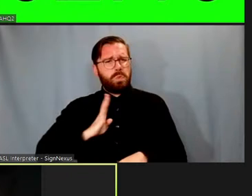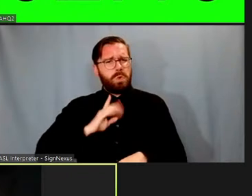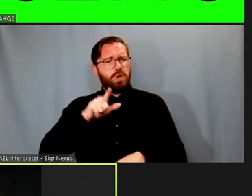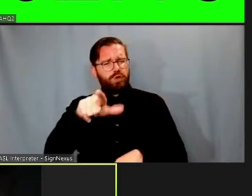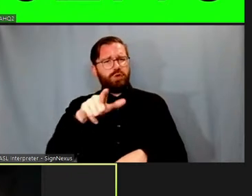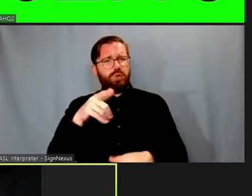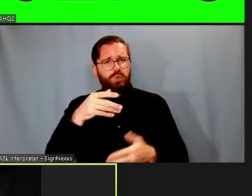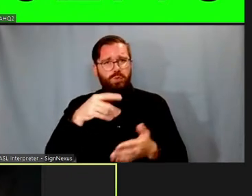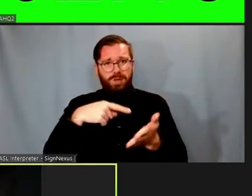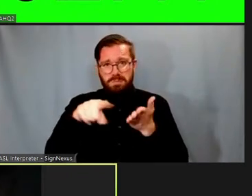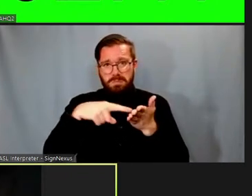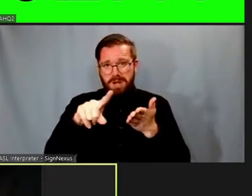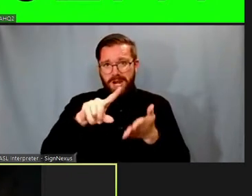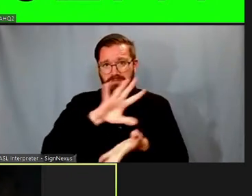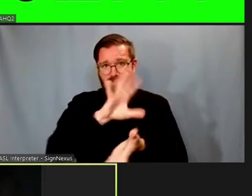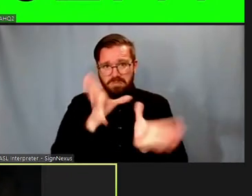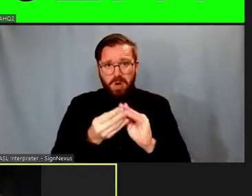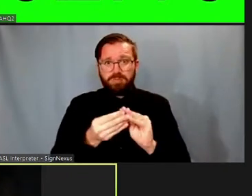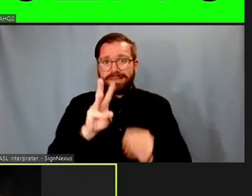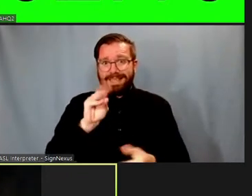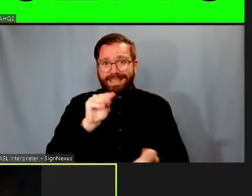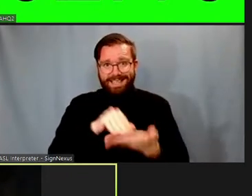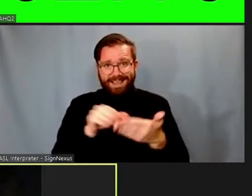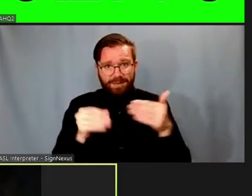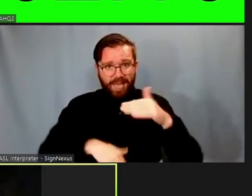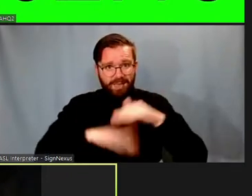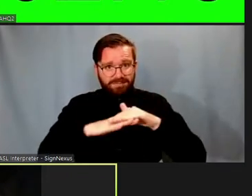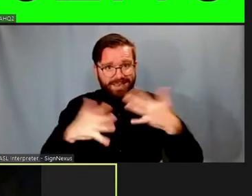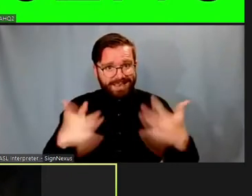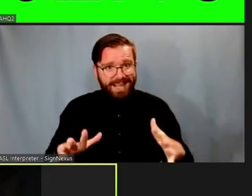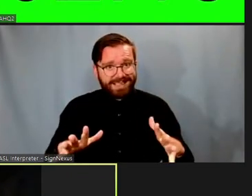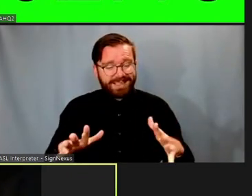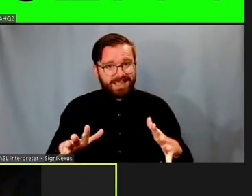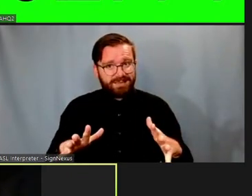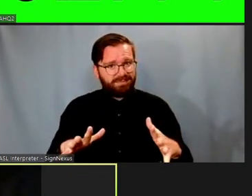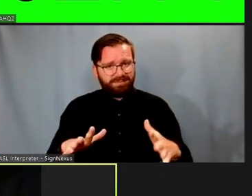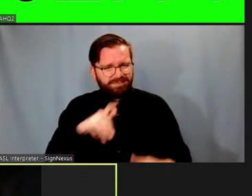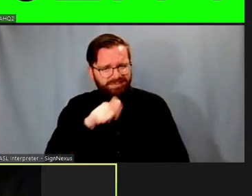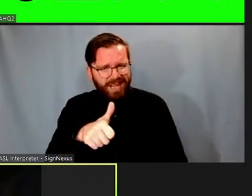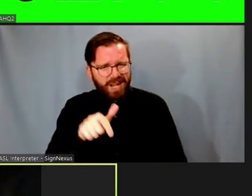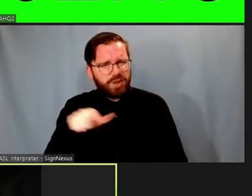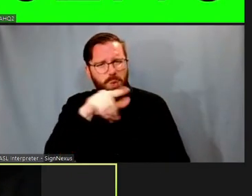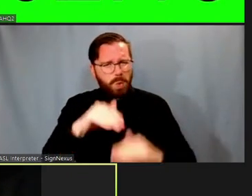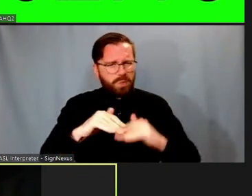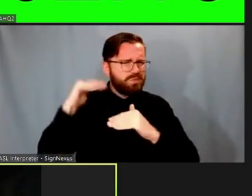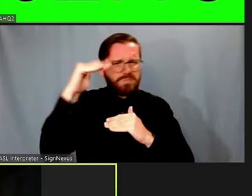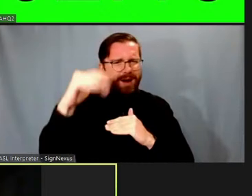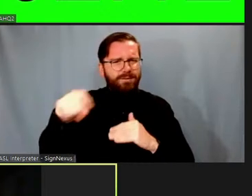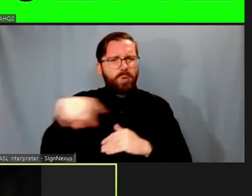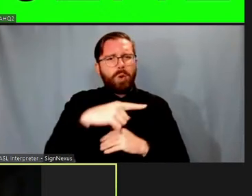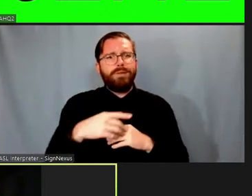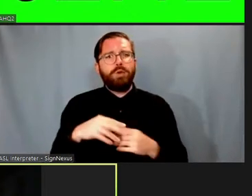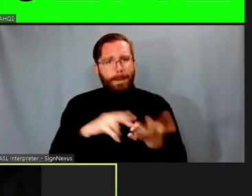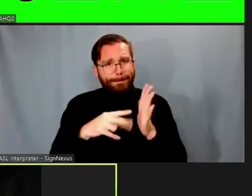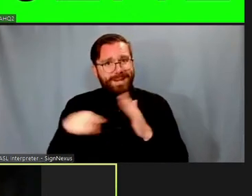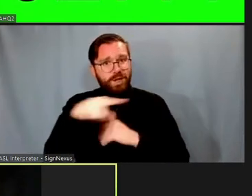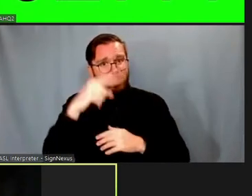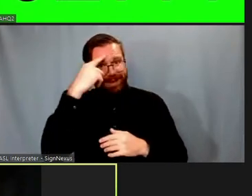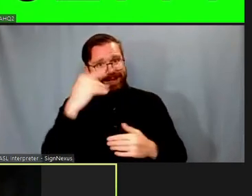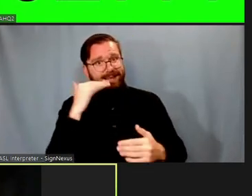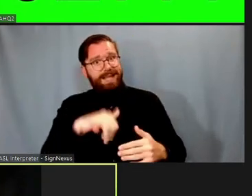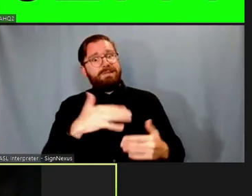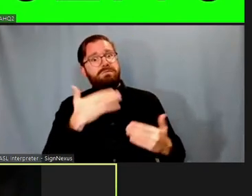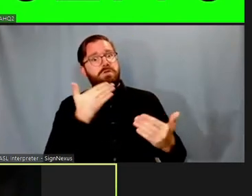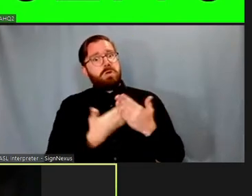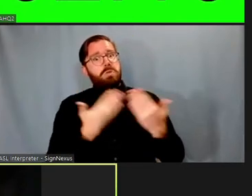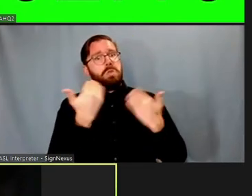dollars for you to think that sixty thousand dollars is enough of a limit to people who don't have to pay